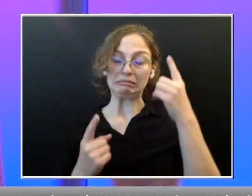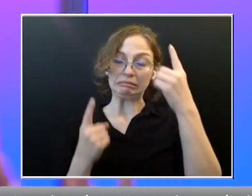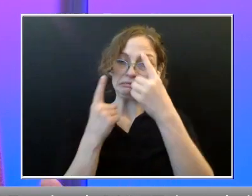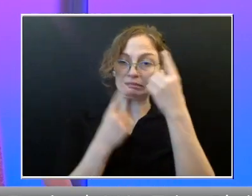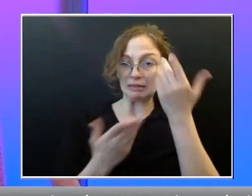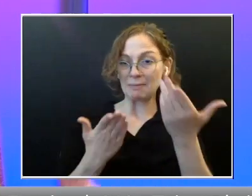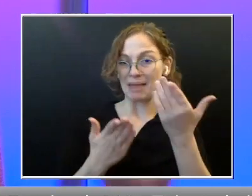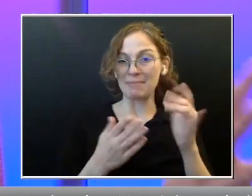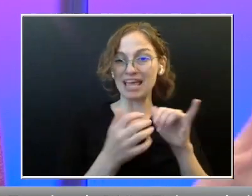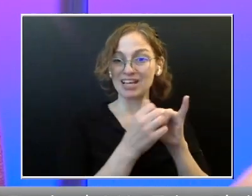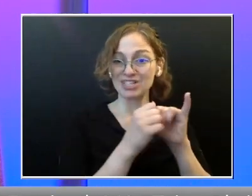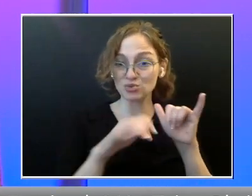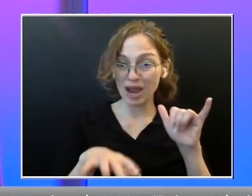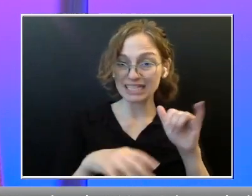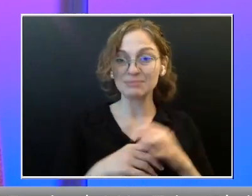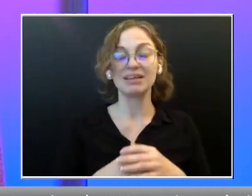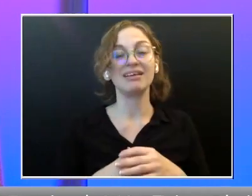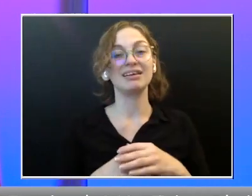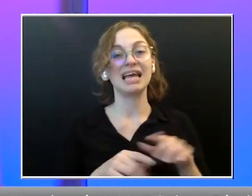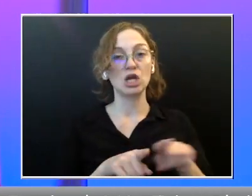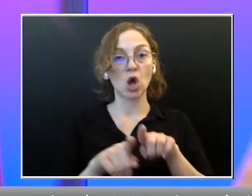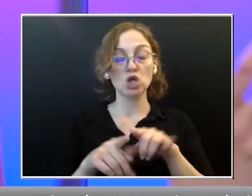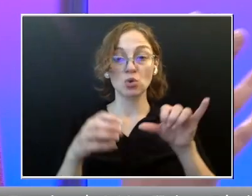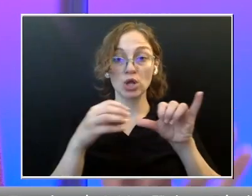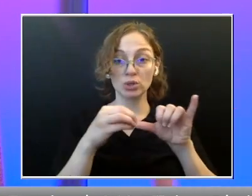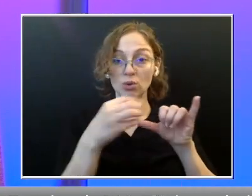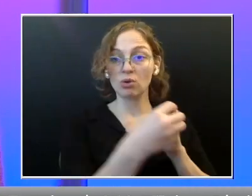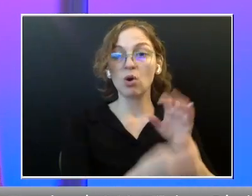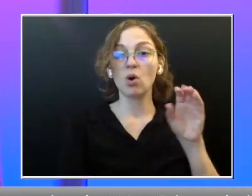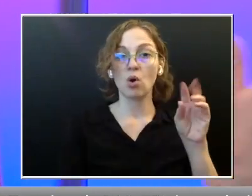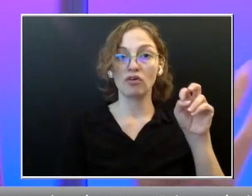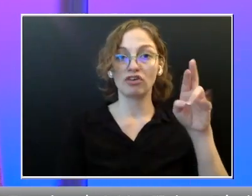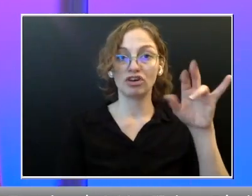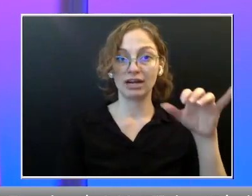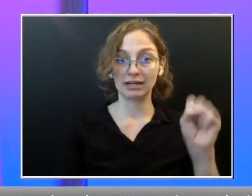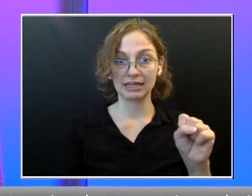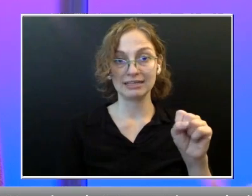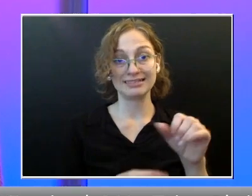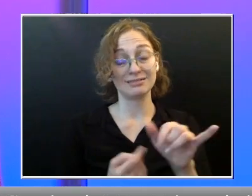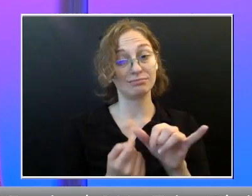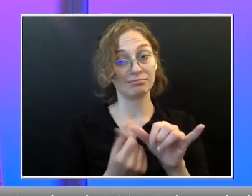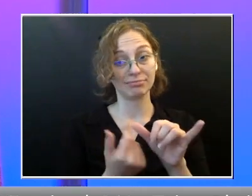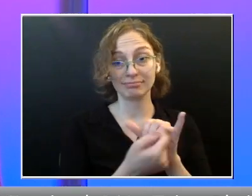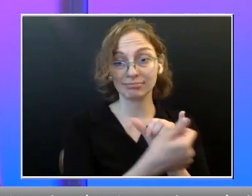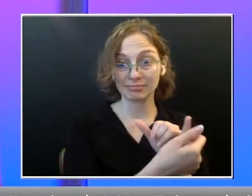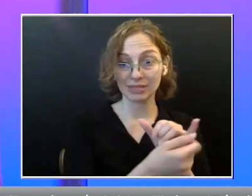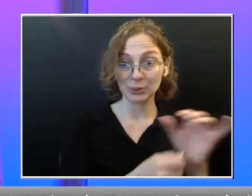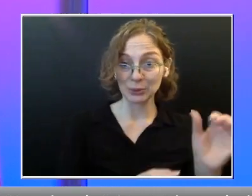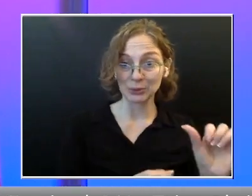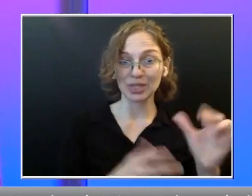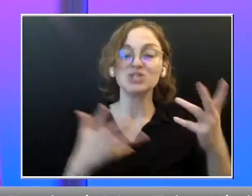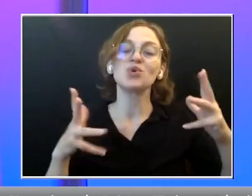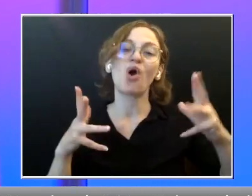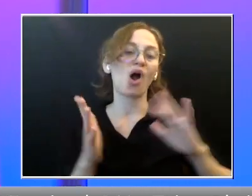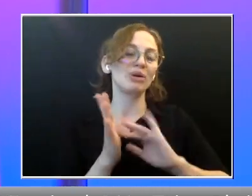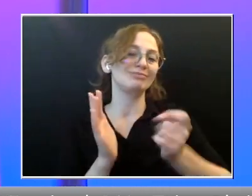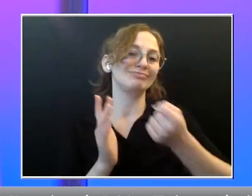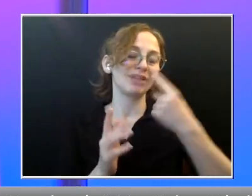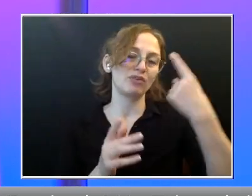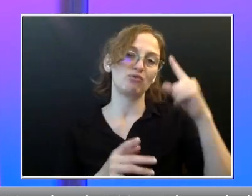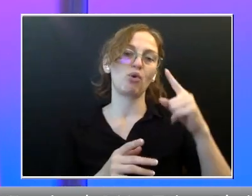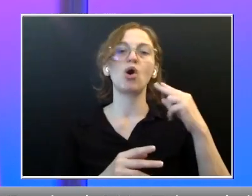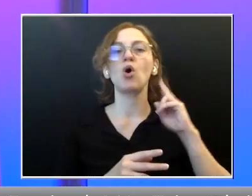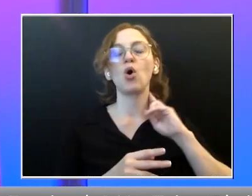with the ovaries, talk about removing ovaries as well, because we were already taking medicines to block the hormones. And it was good that we did